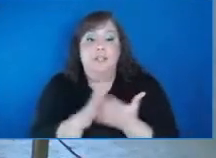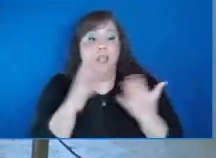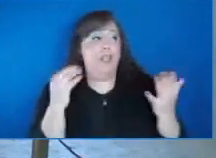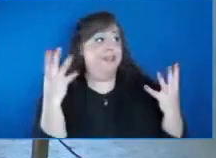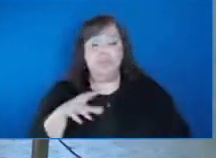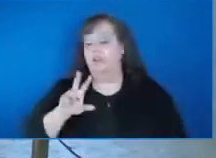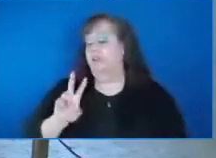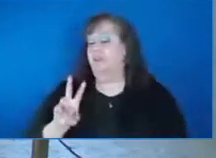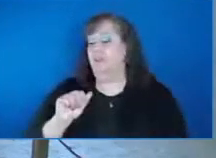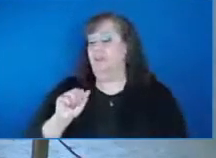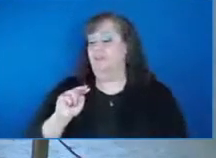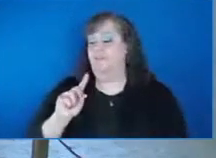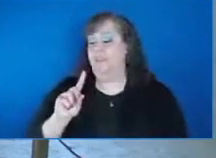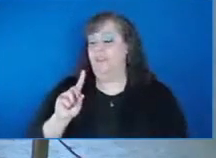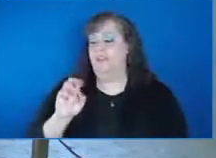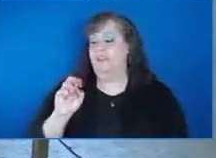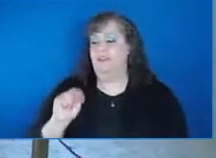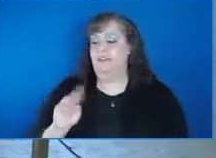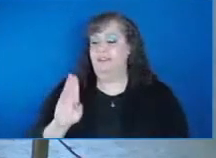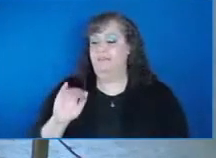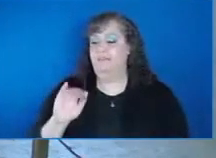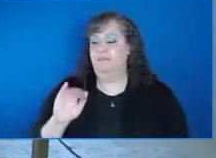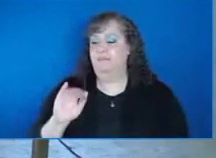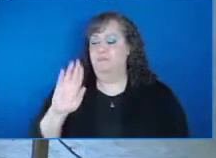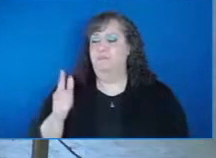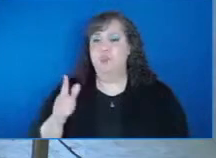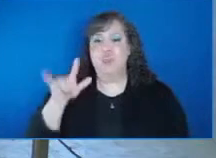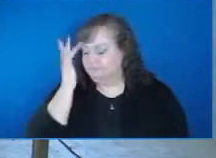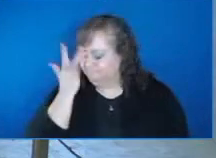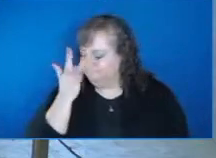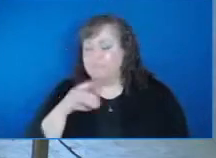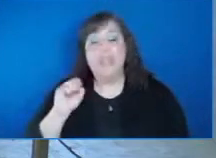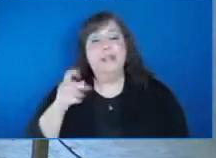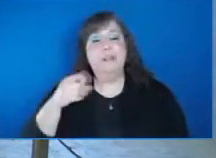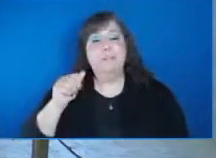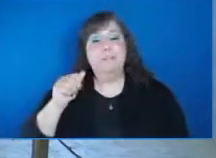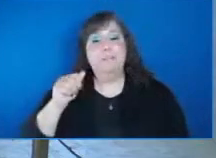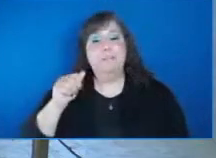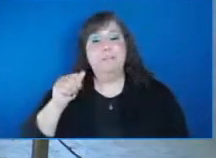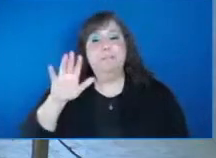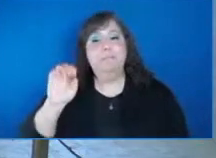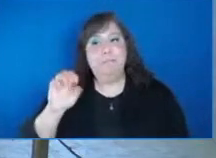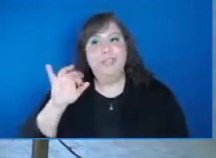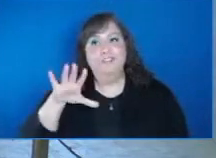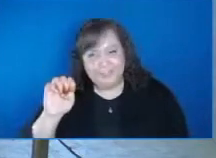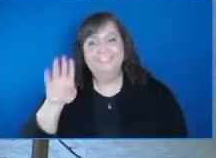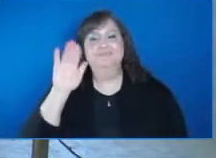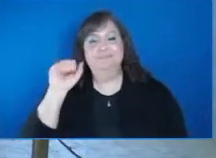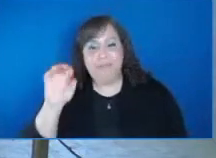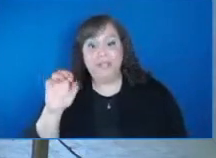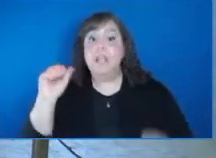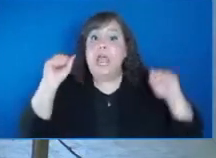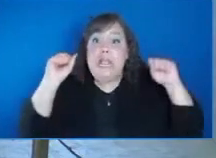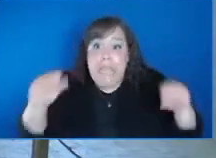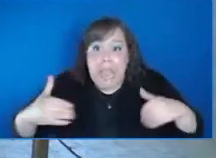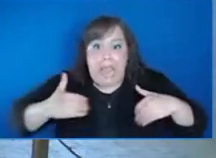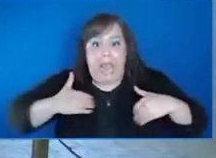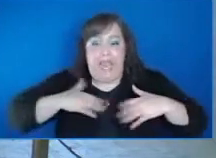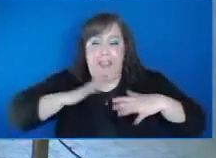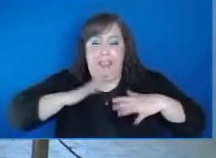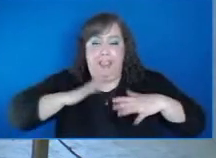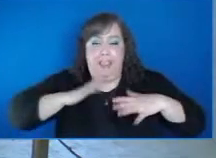Base, man, old habits die hard, can have some really, really thick marine layer and clouds, but the skies are clear,